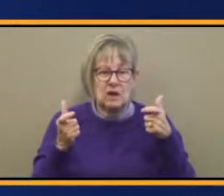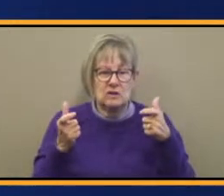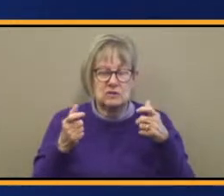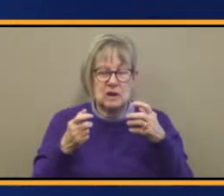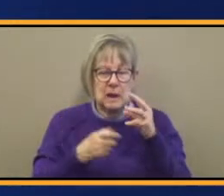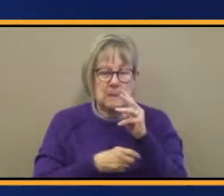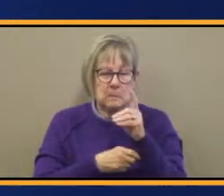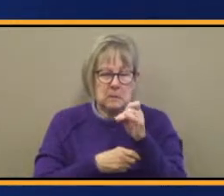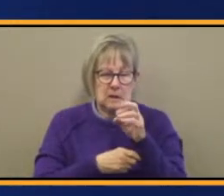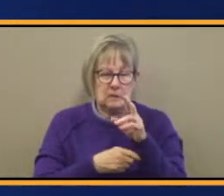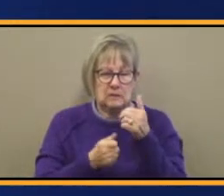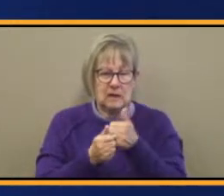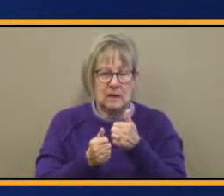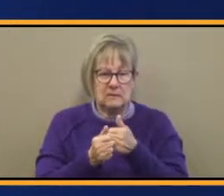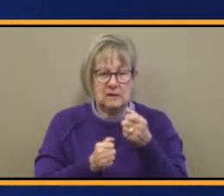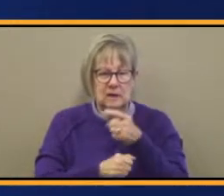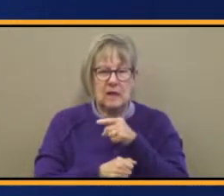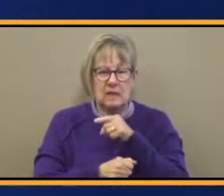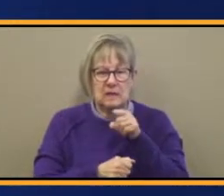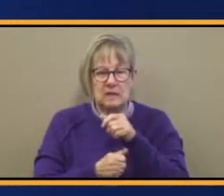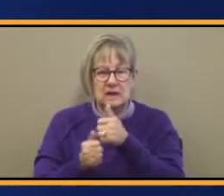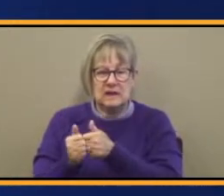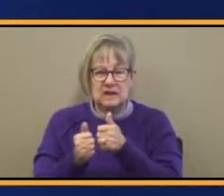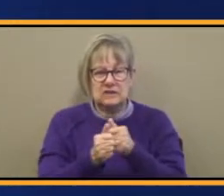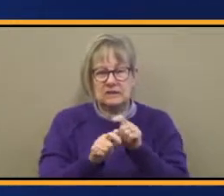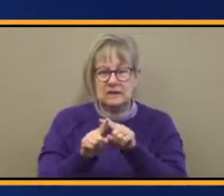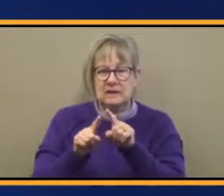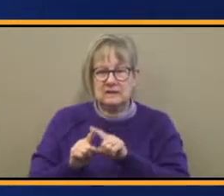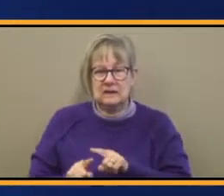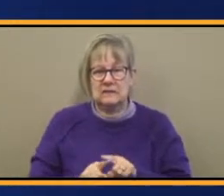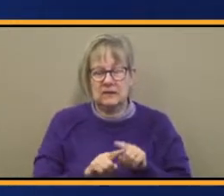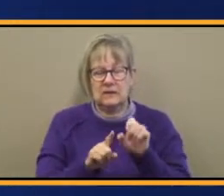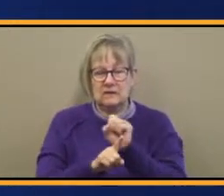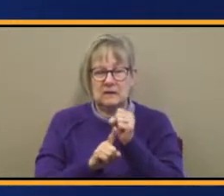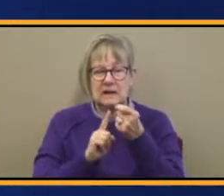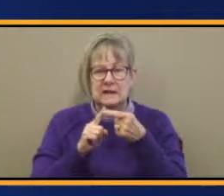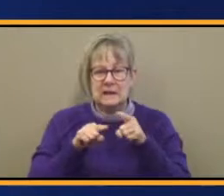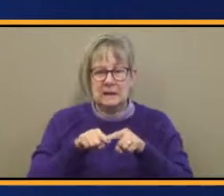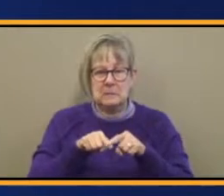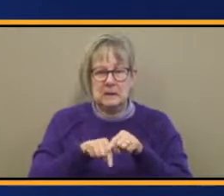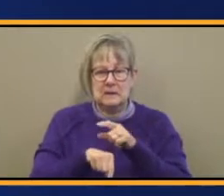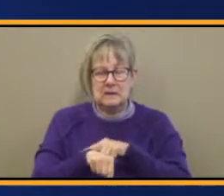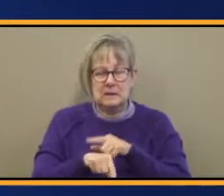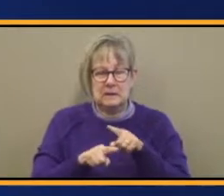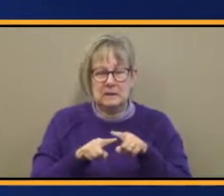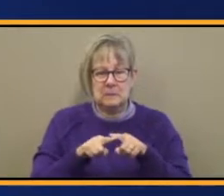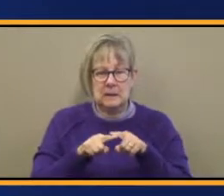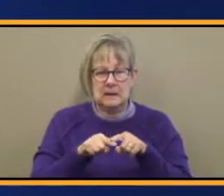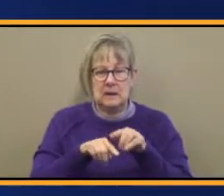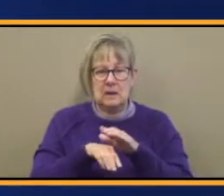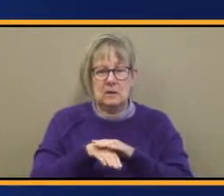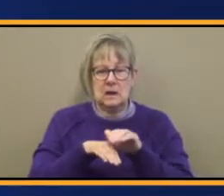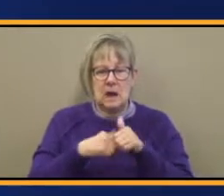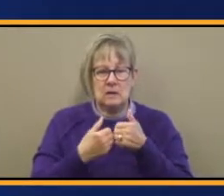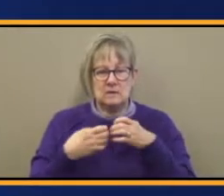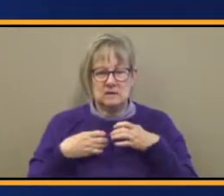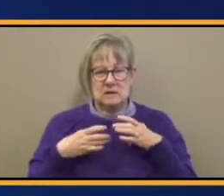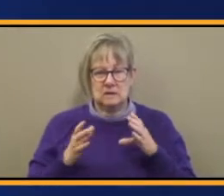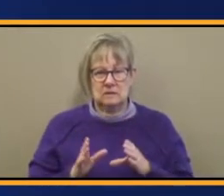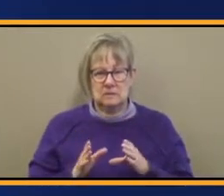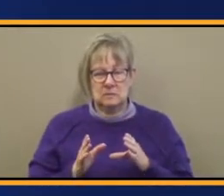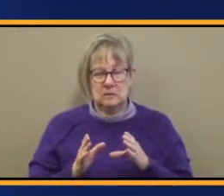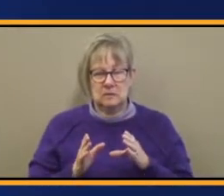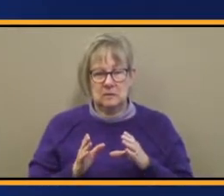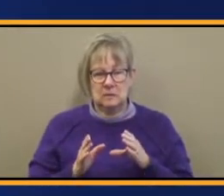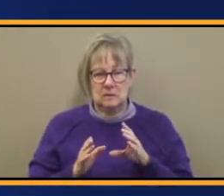and they'll have different situations, depending of the time, depending of how this customer was, the